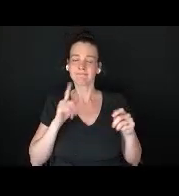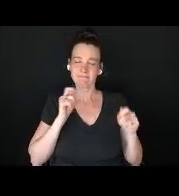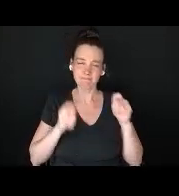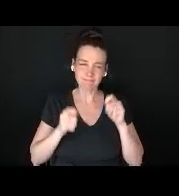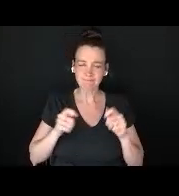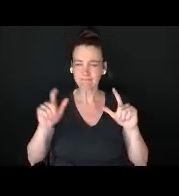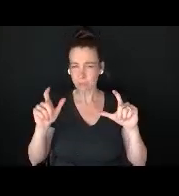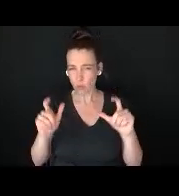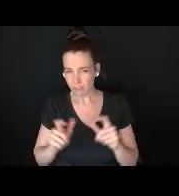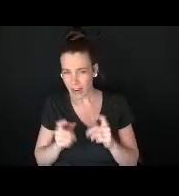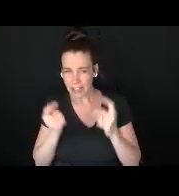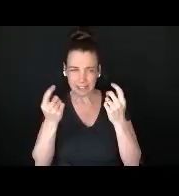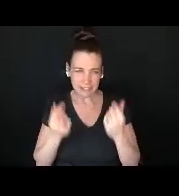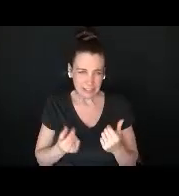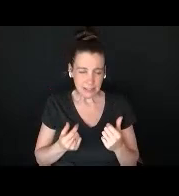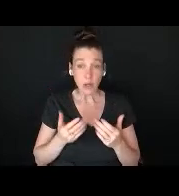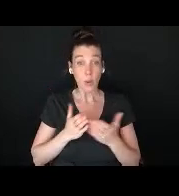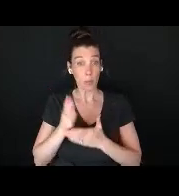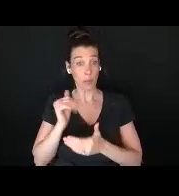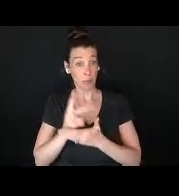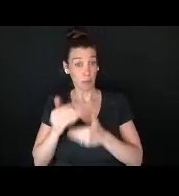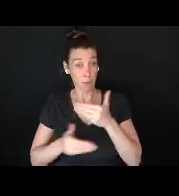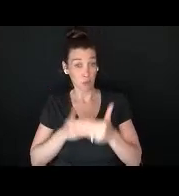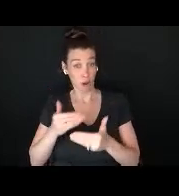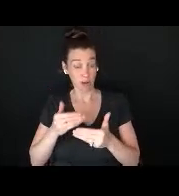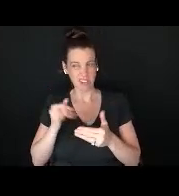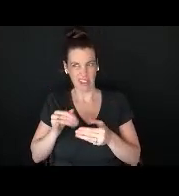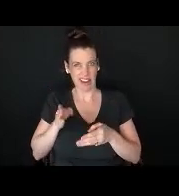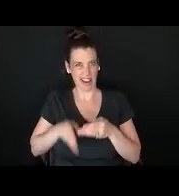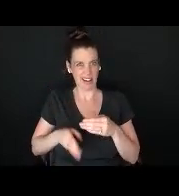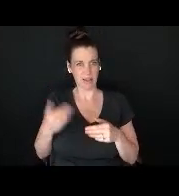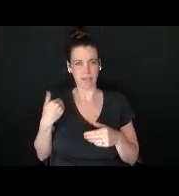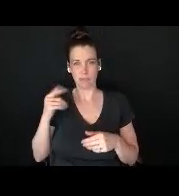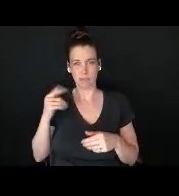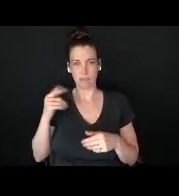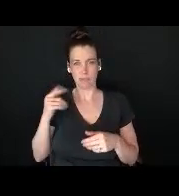approval process at NIH that ended in